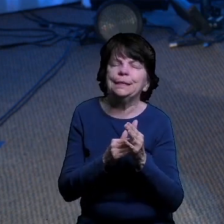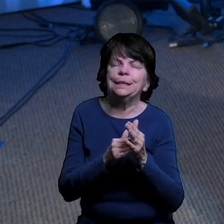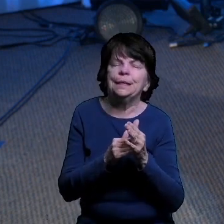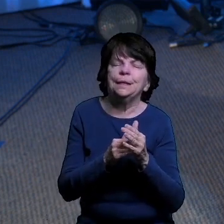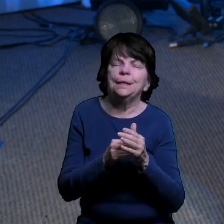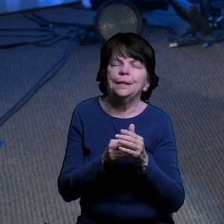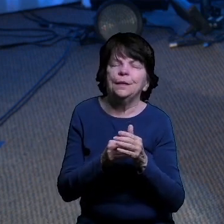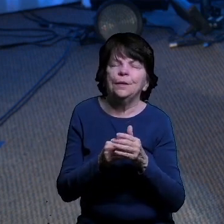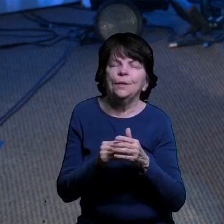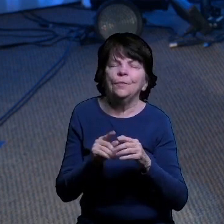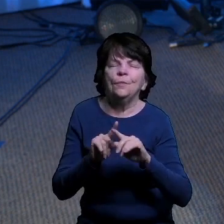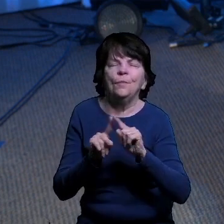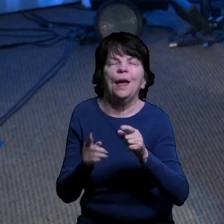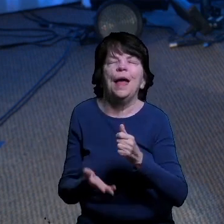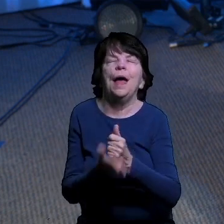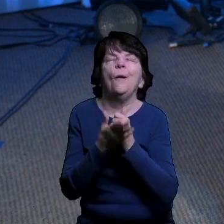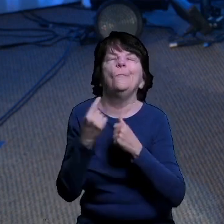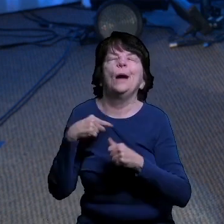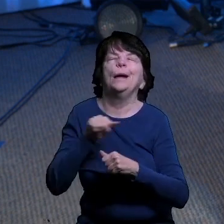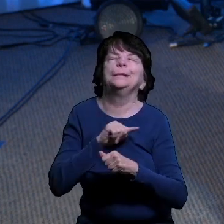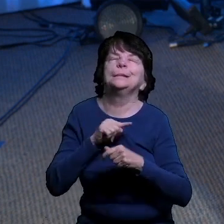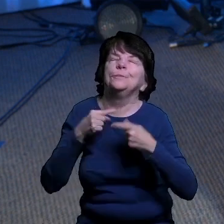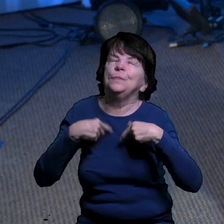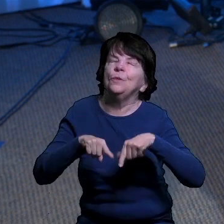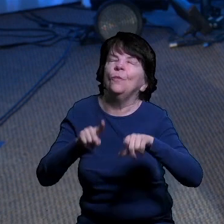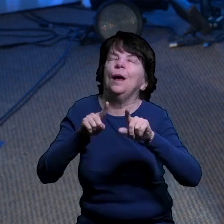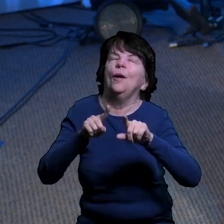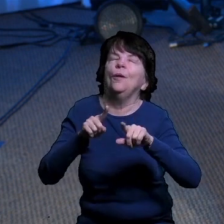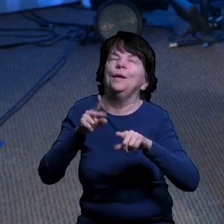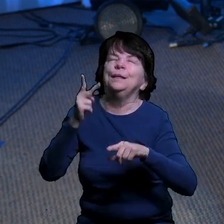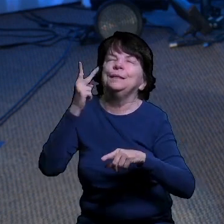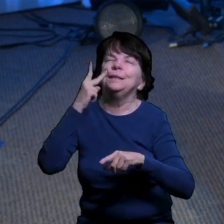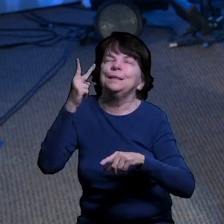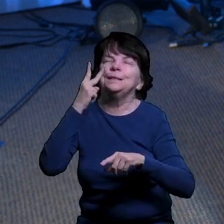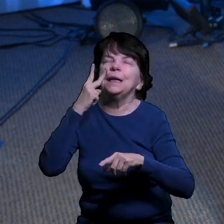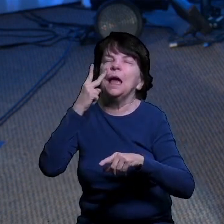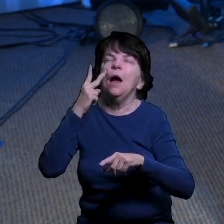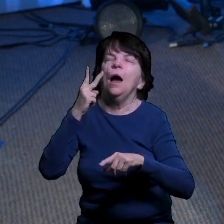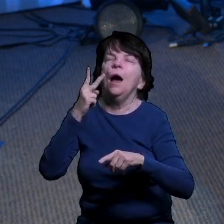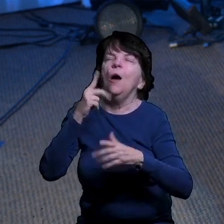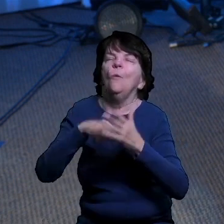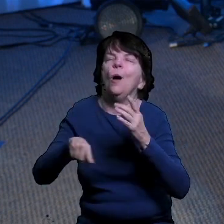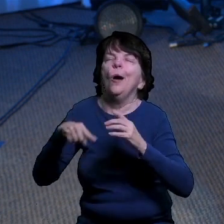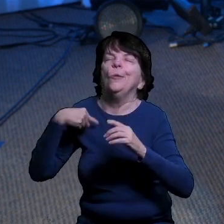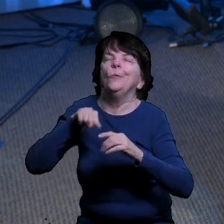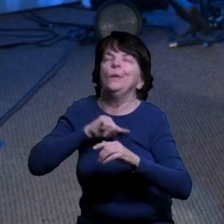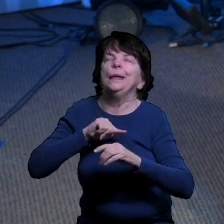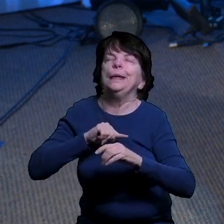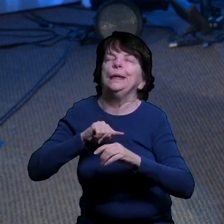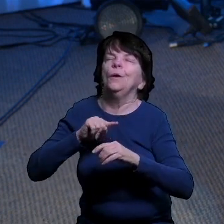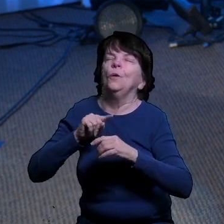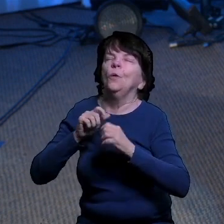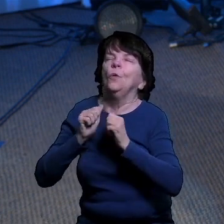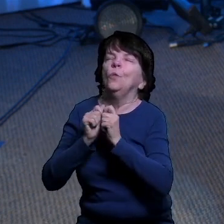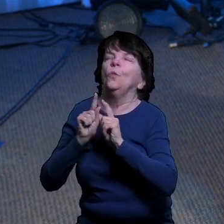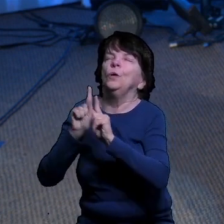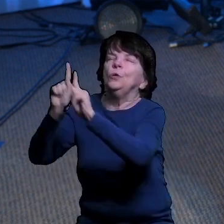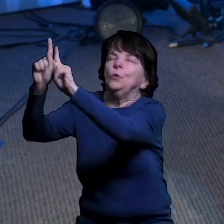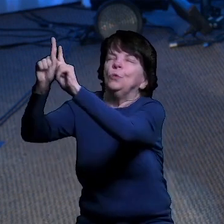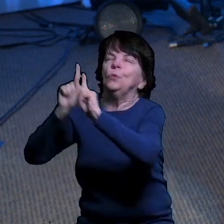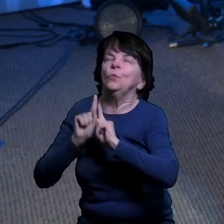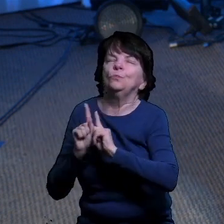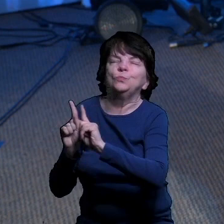stake. Lord, give us opportunity to have great relationship building times with our spouse or with our